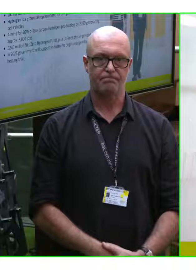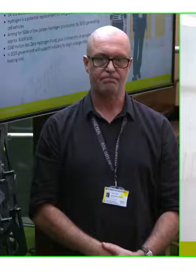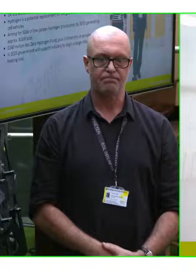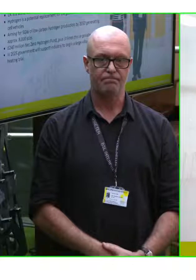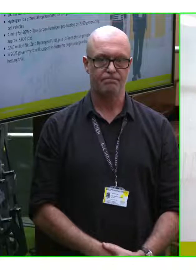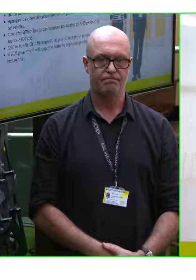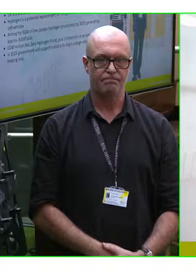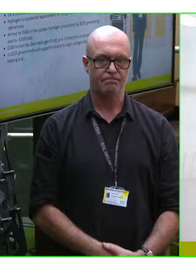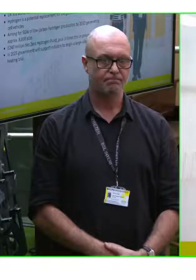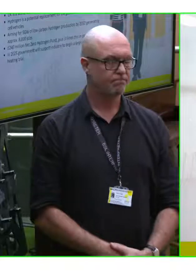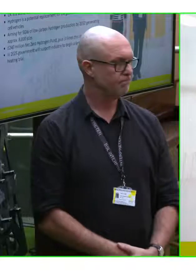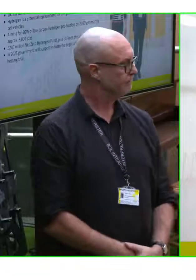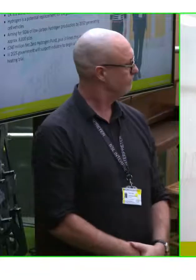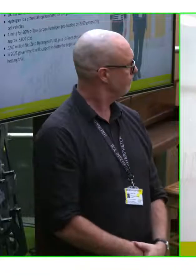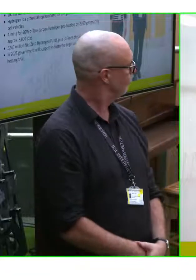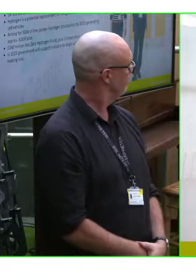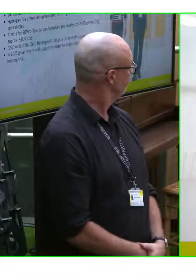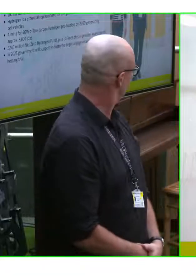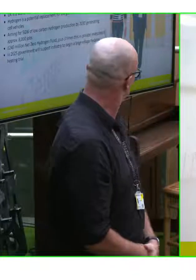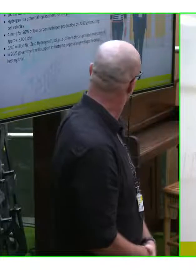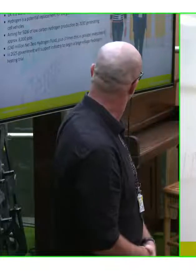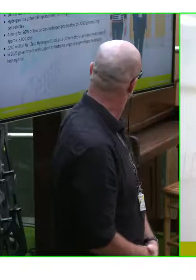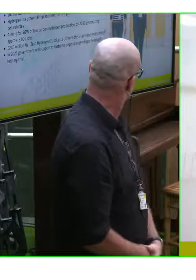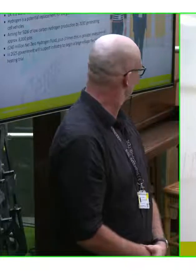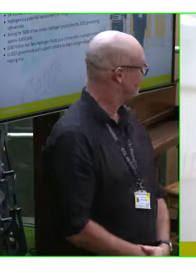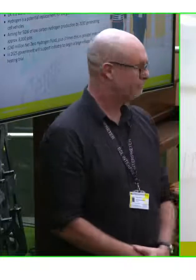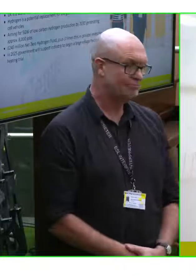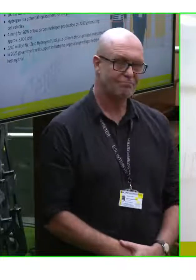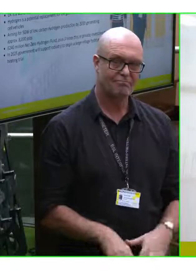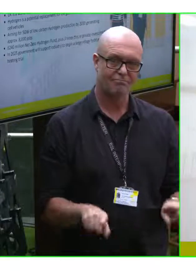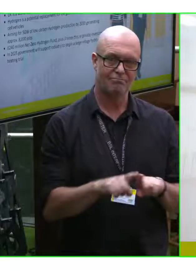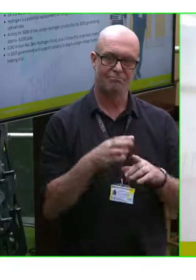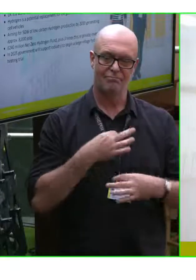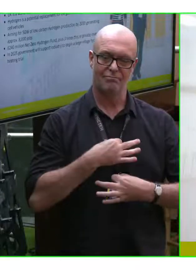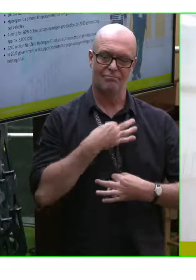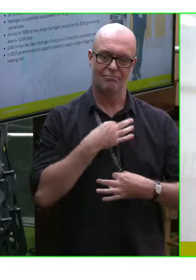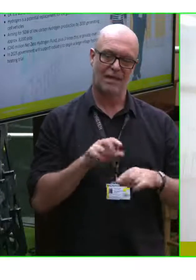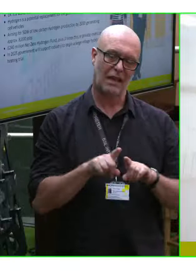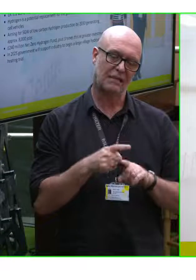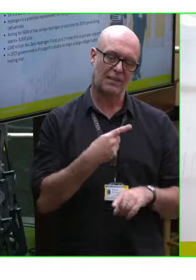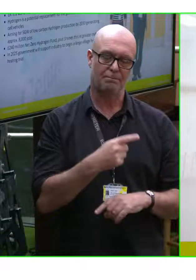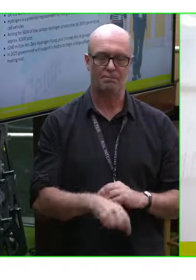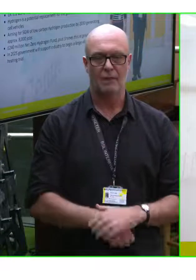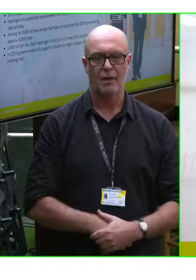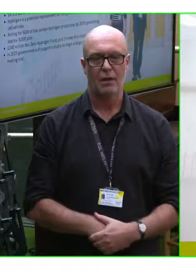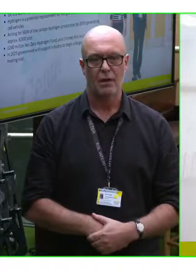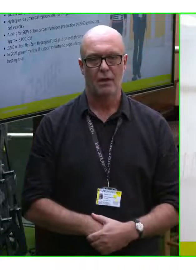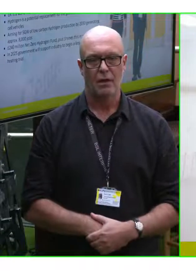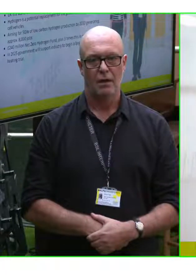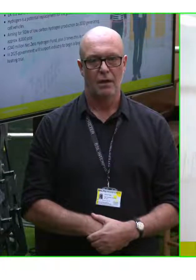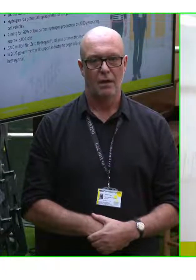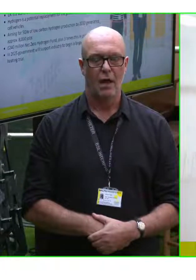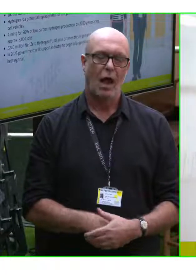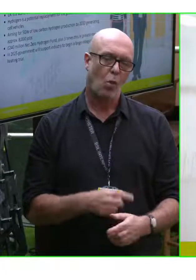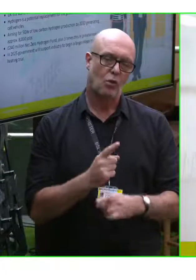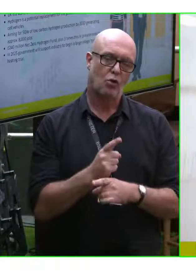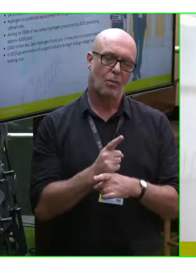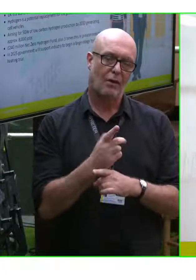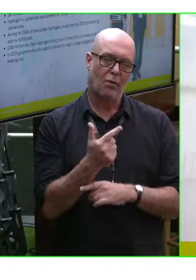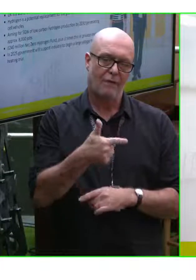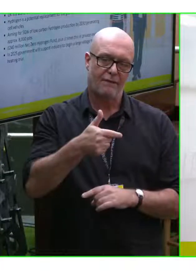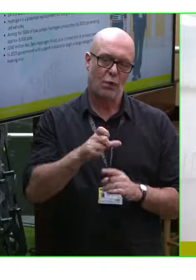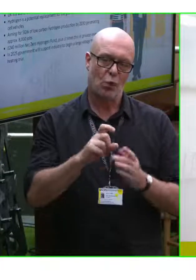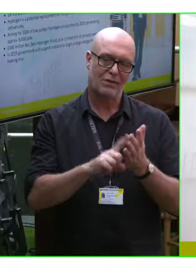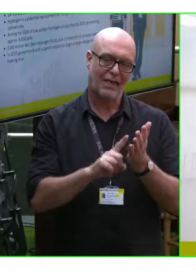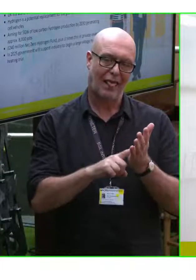got the same suit on. But within that opportunity, I think it's good for us. So let me tell you a little bit about the Fuel Cell Centre. The Fuel Cell